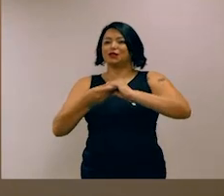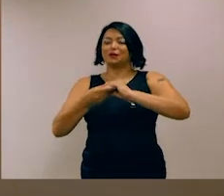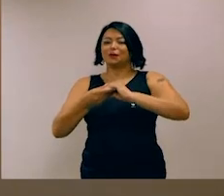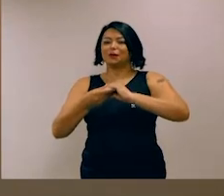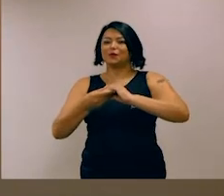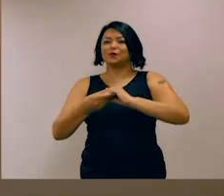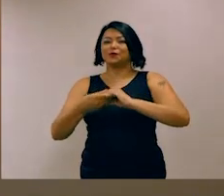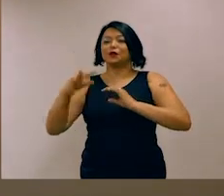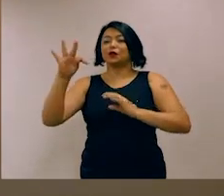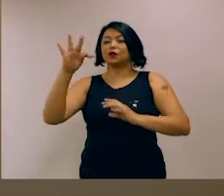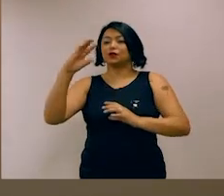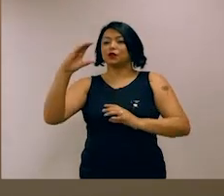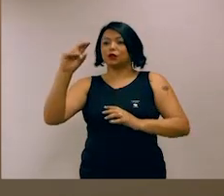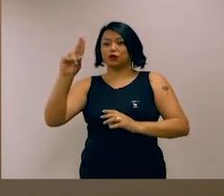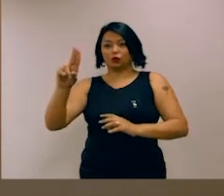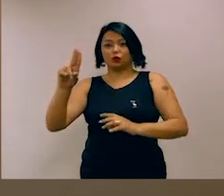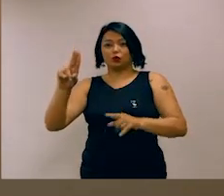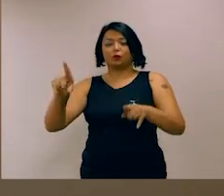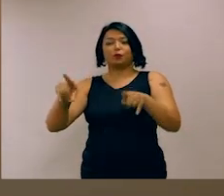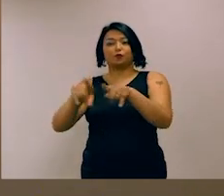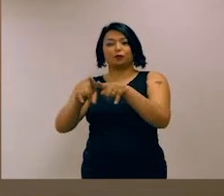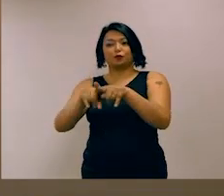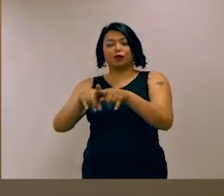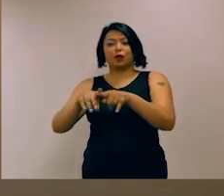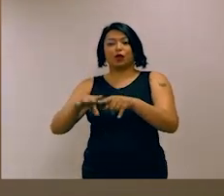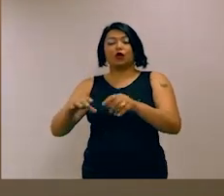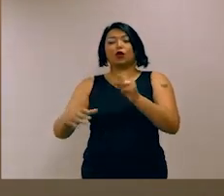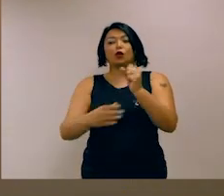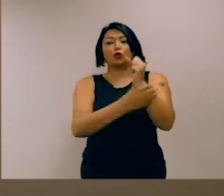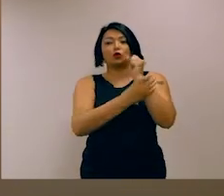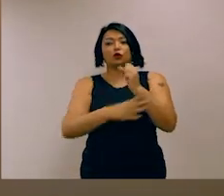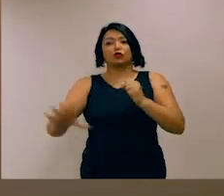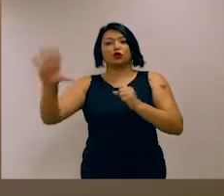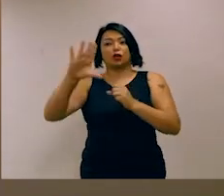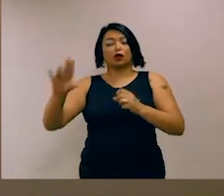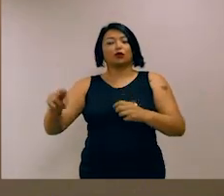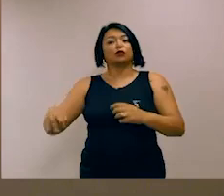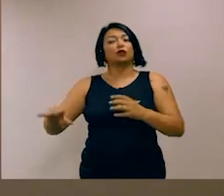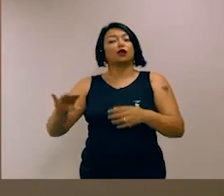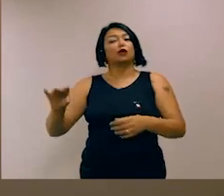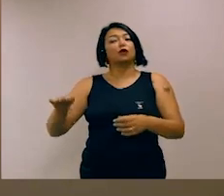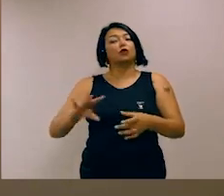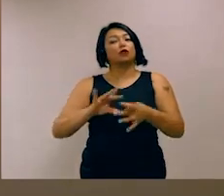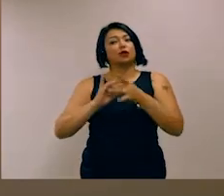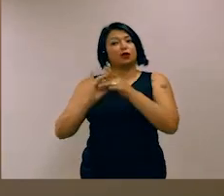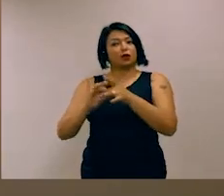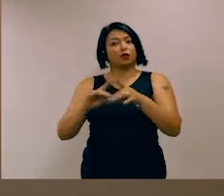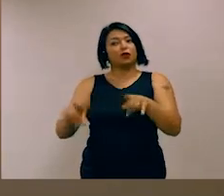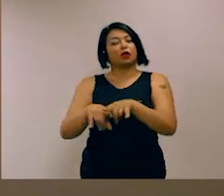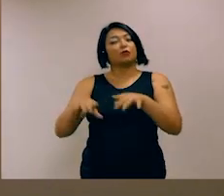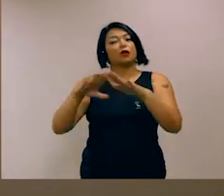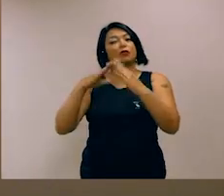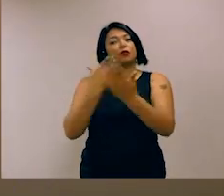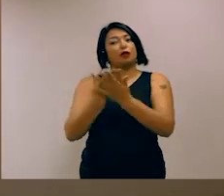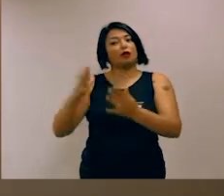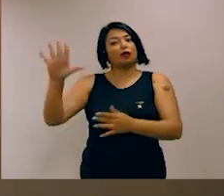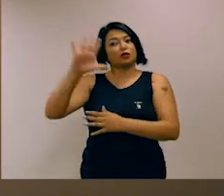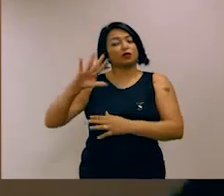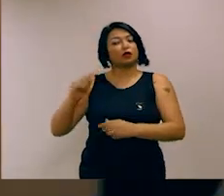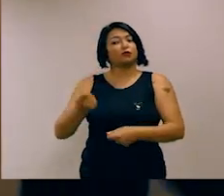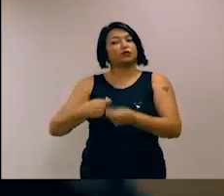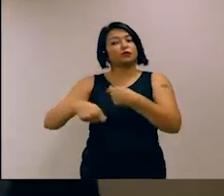the TCU has with the CGU and the National School of Public Administration in